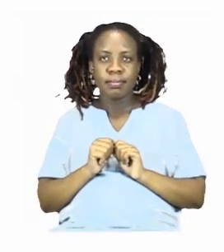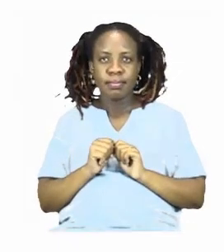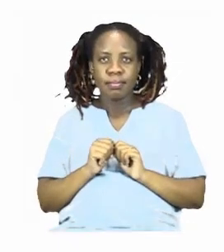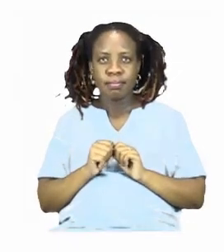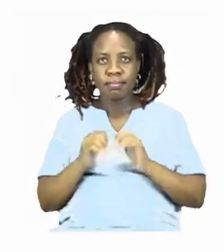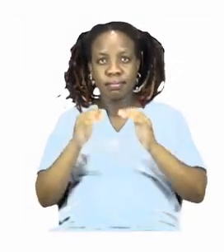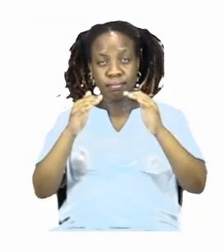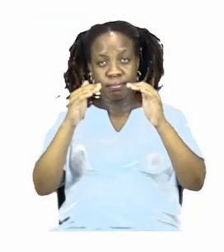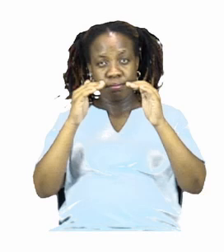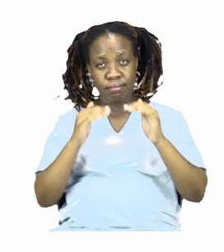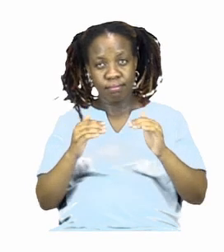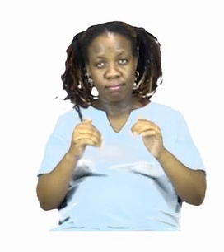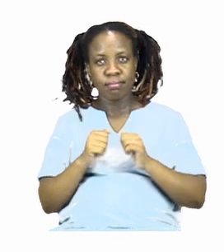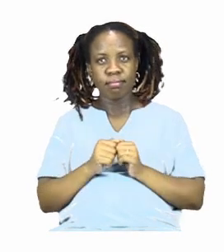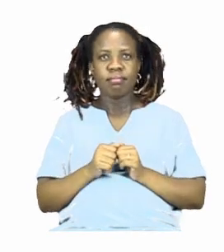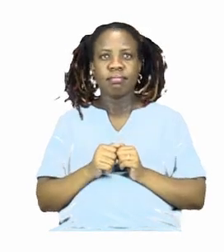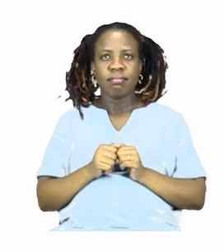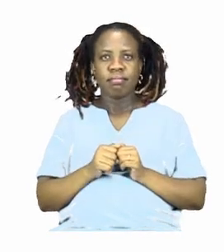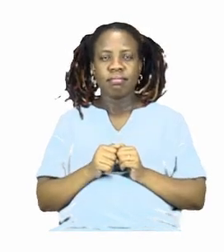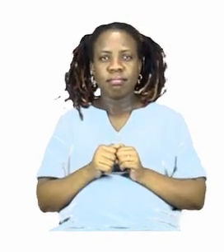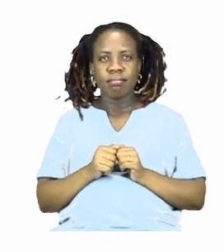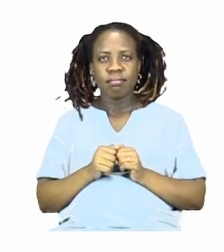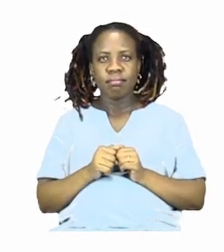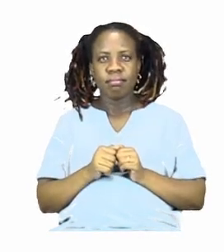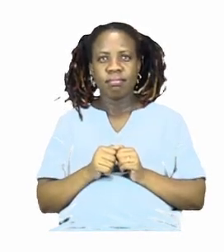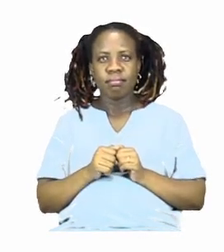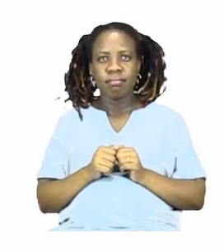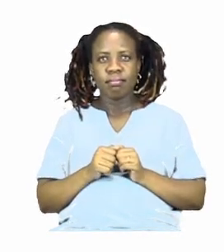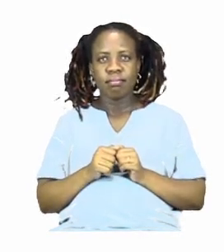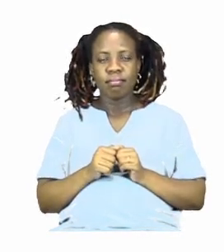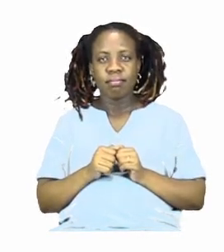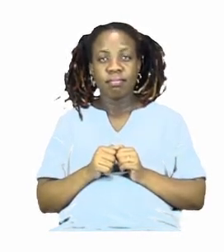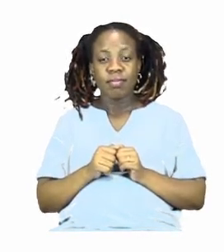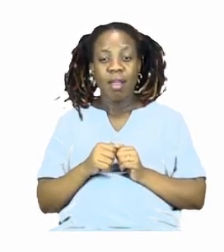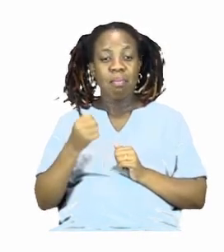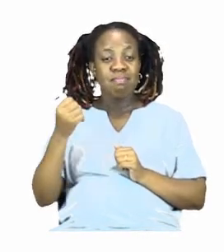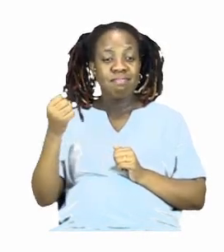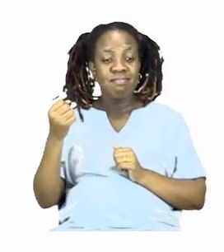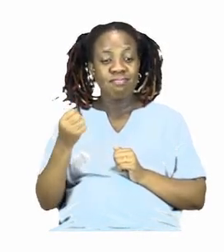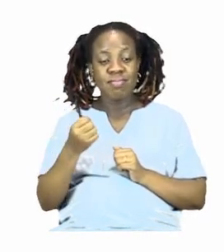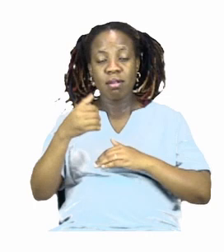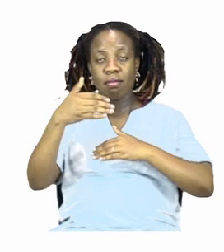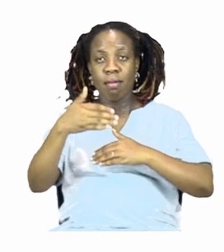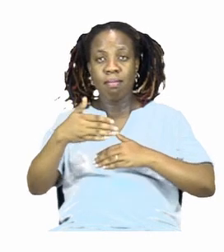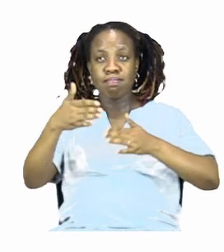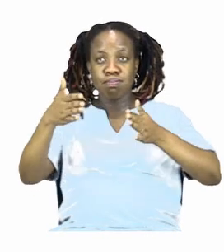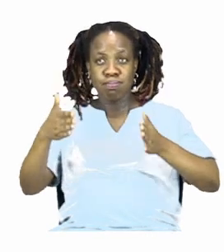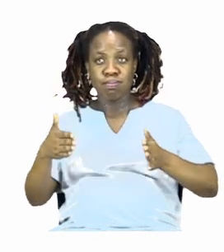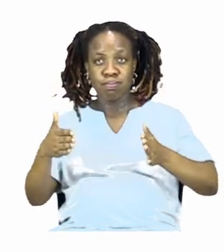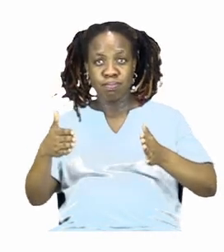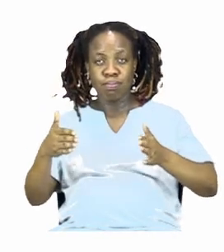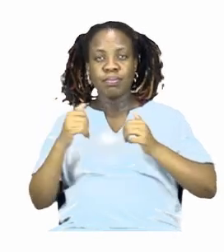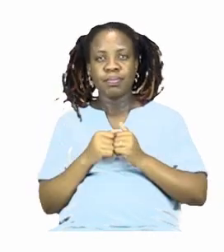to do next. Now in the next part it says, here you have to measure and